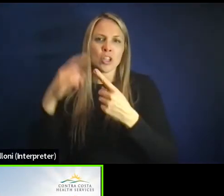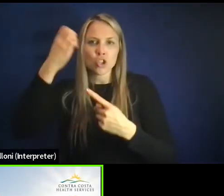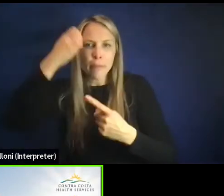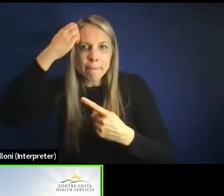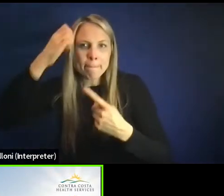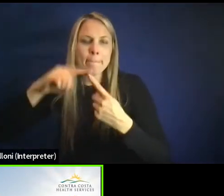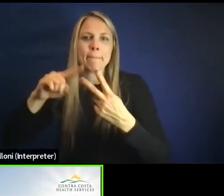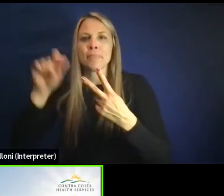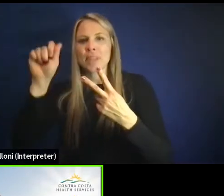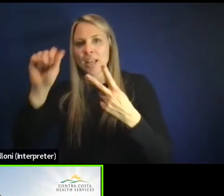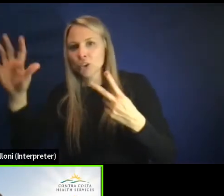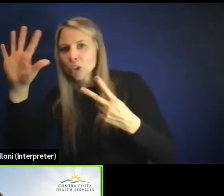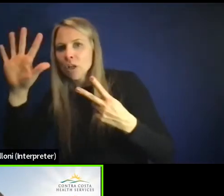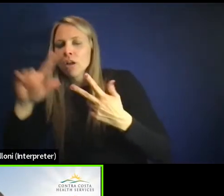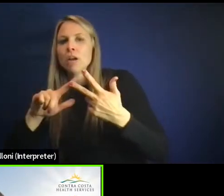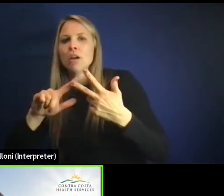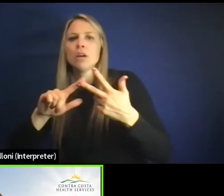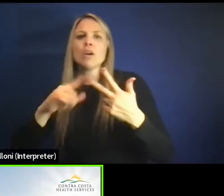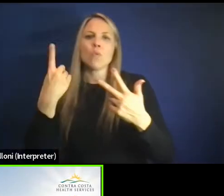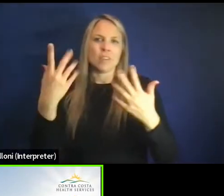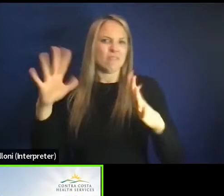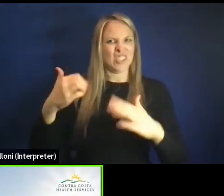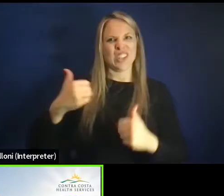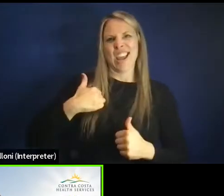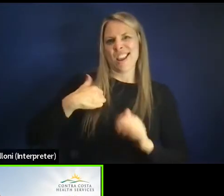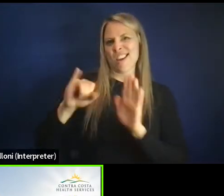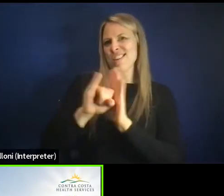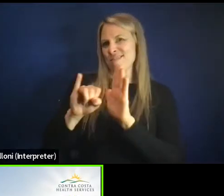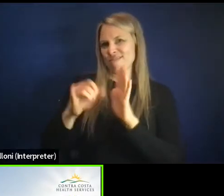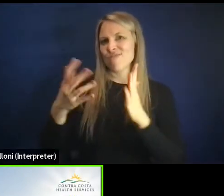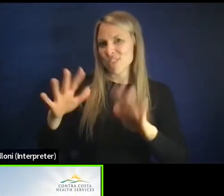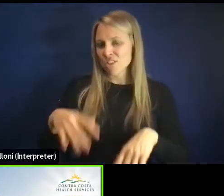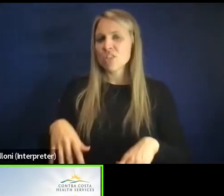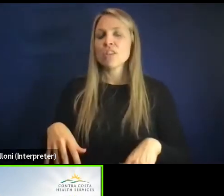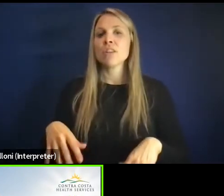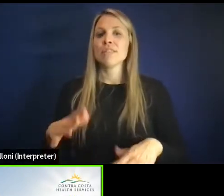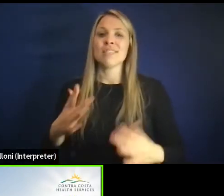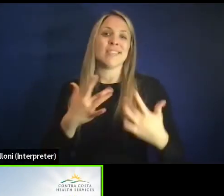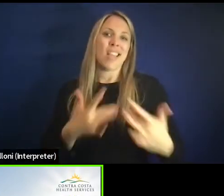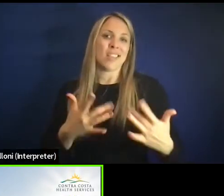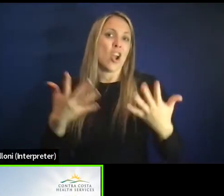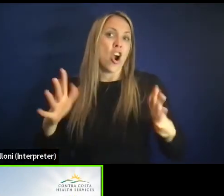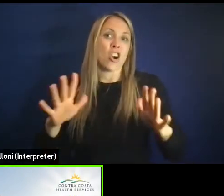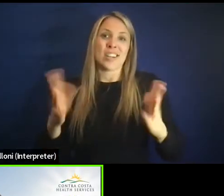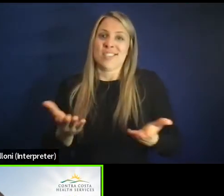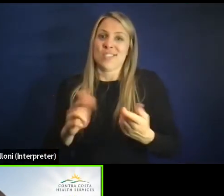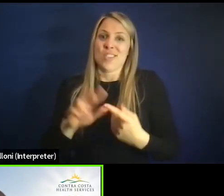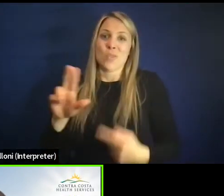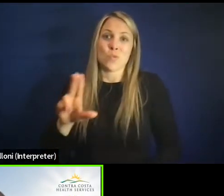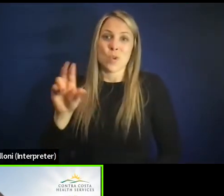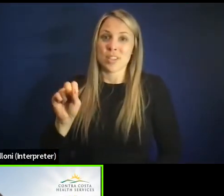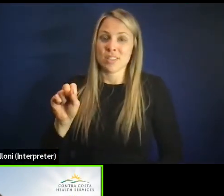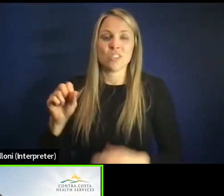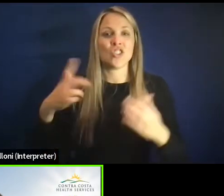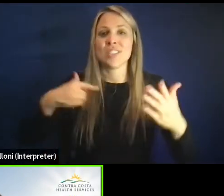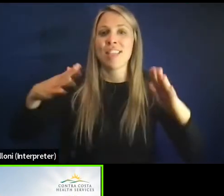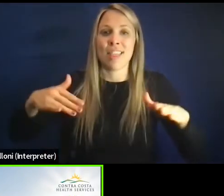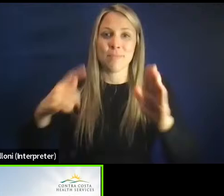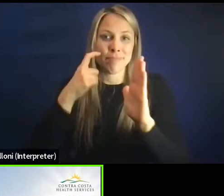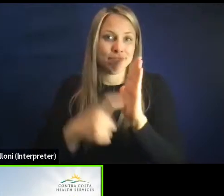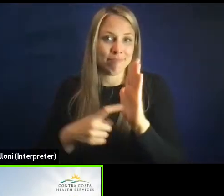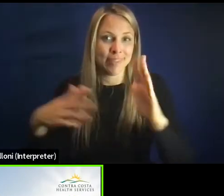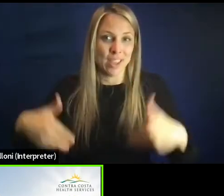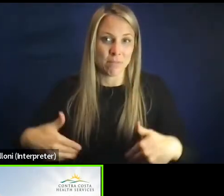in Asia, in a case in Canada. It's likely already arrived in the US, just hasn't been detected